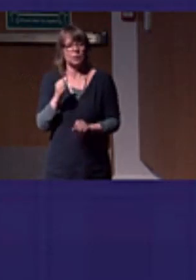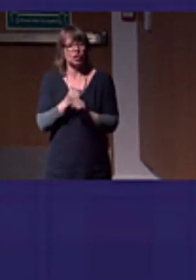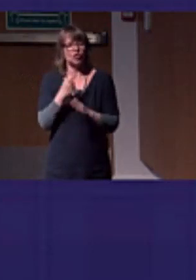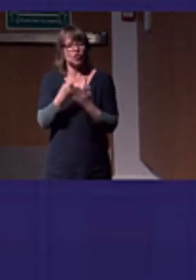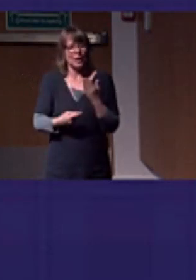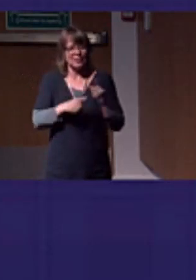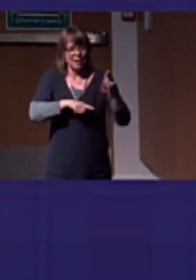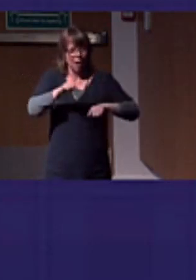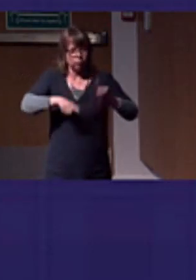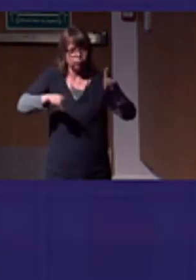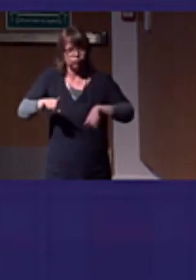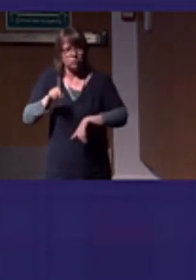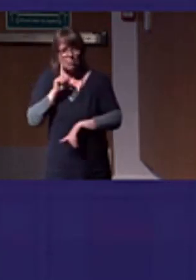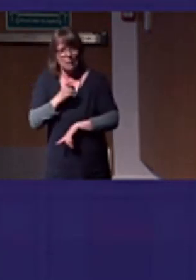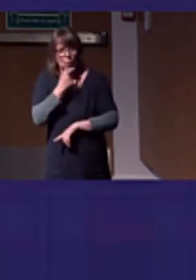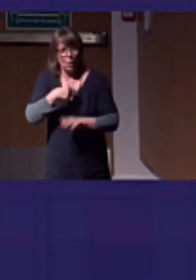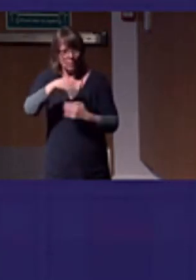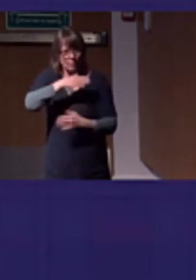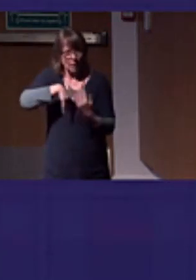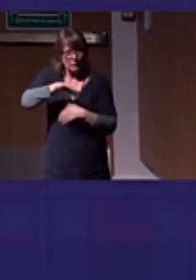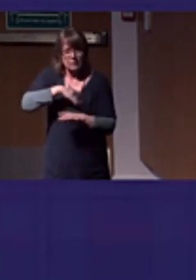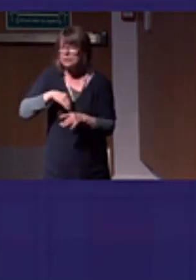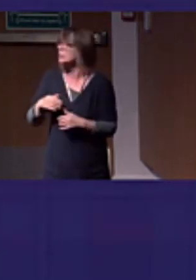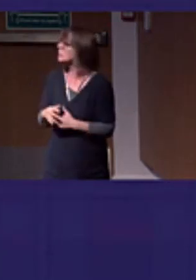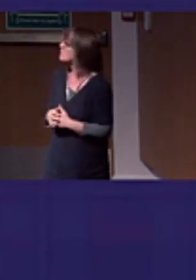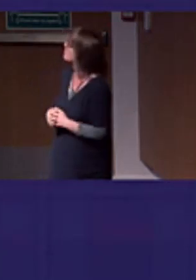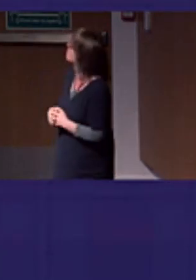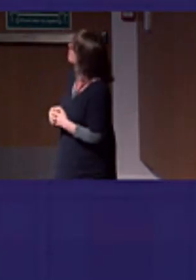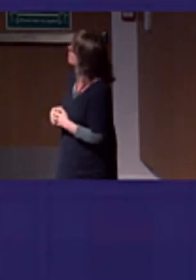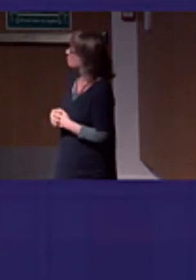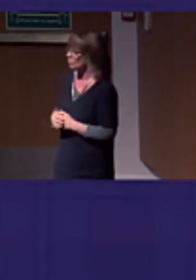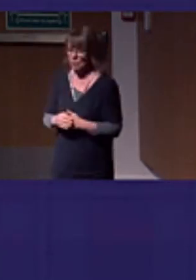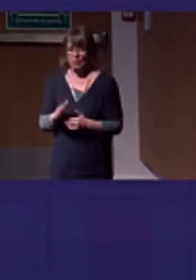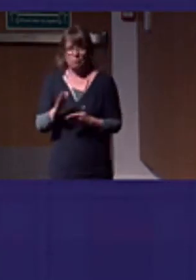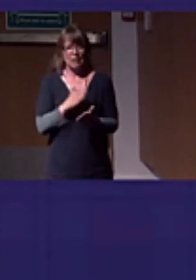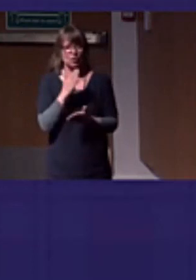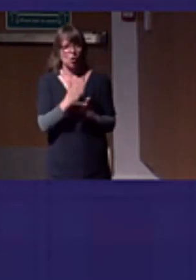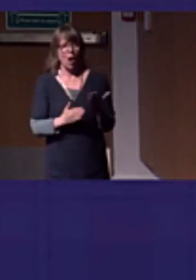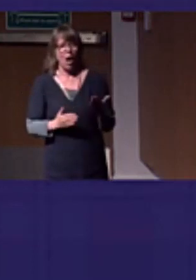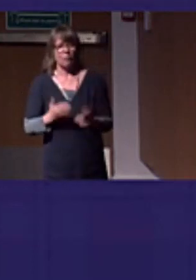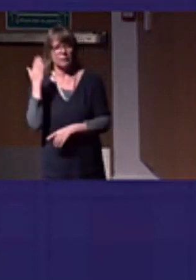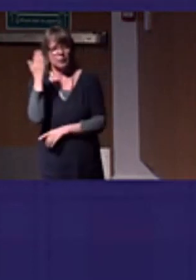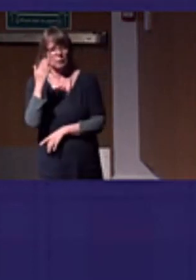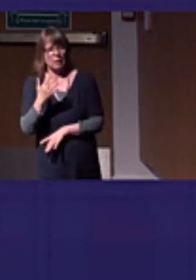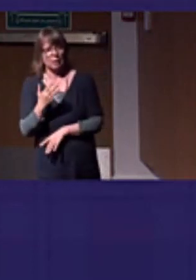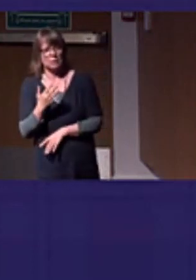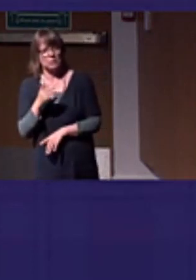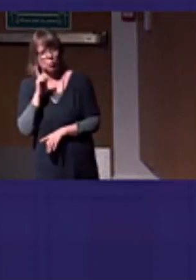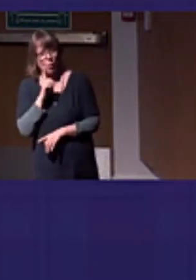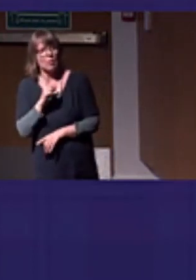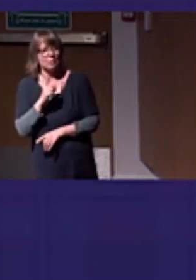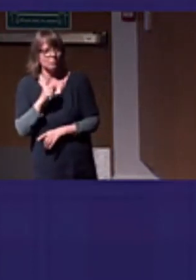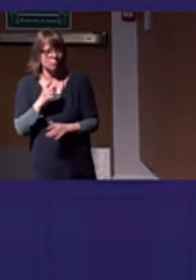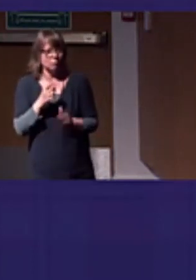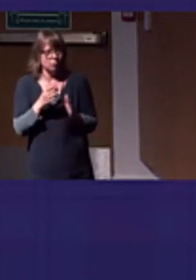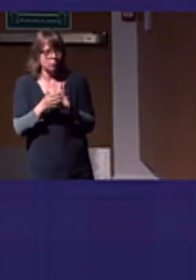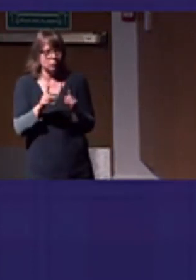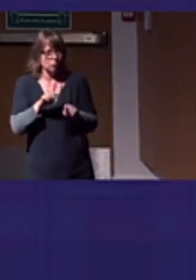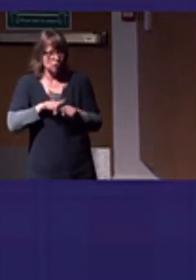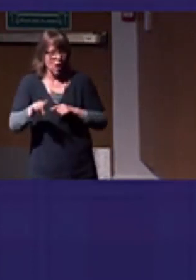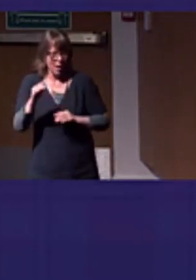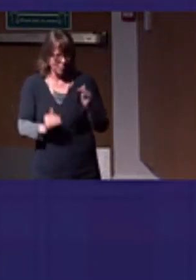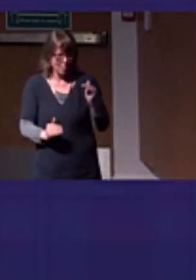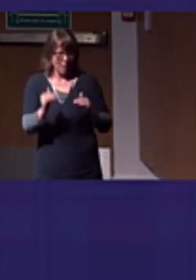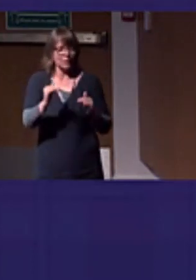that we did with it, ended up we had over 50% women speakers in tech because people, A, said there was no community in Scotland, and B, you won't get women